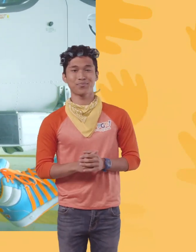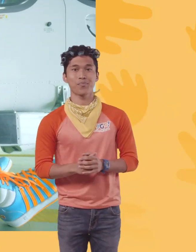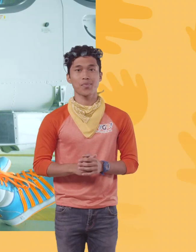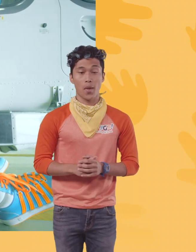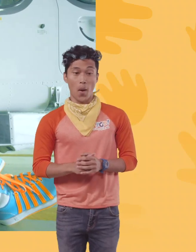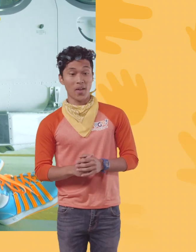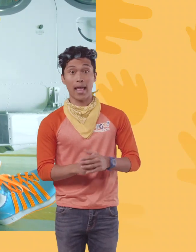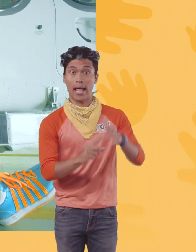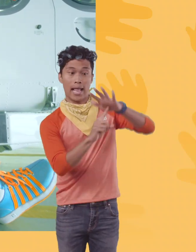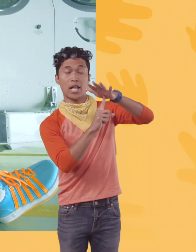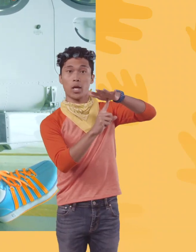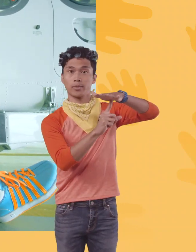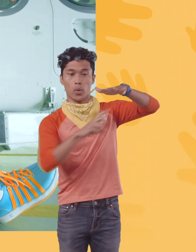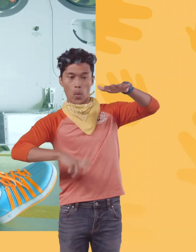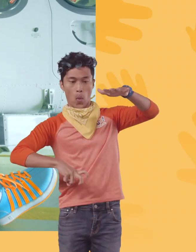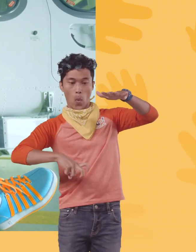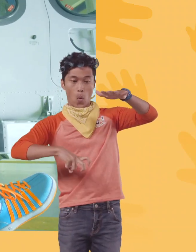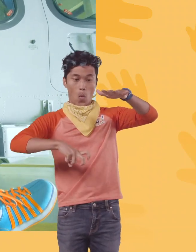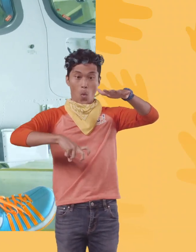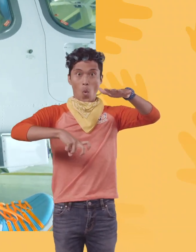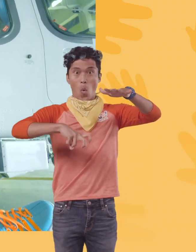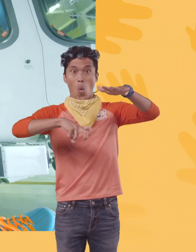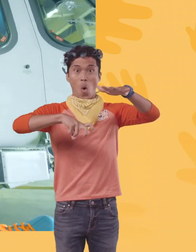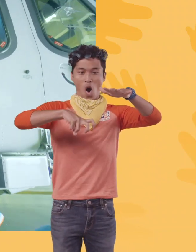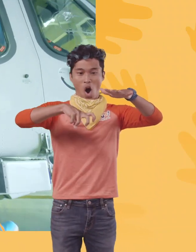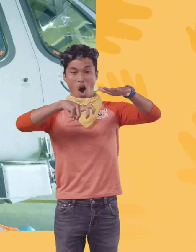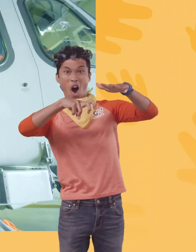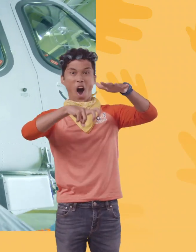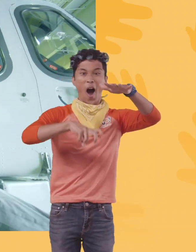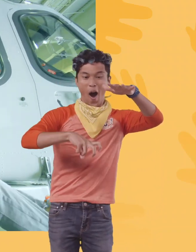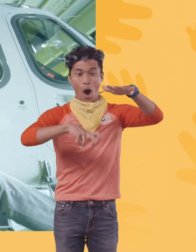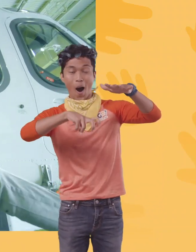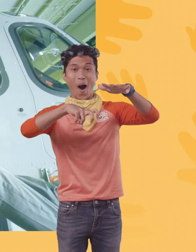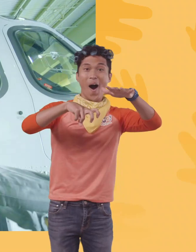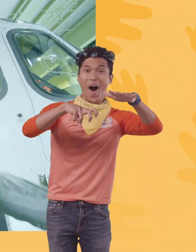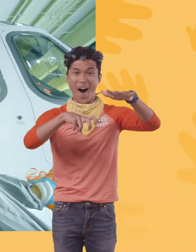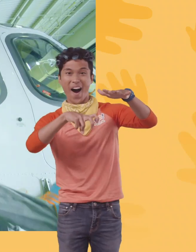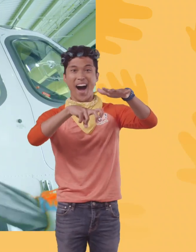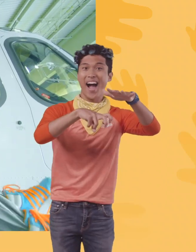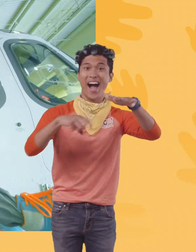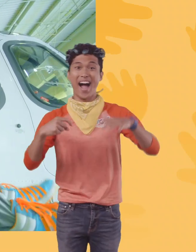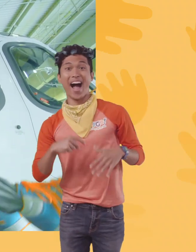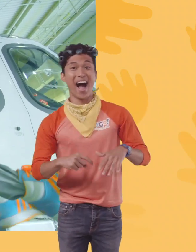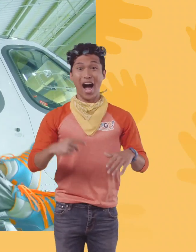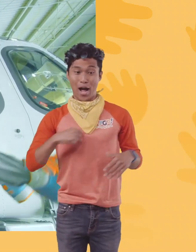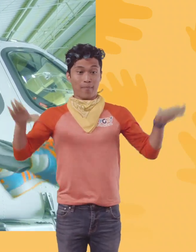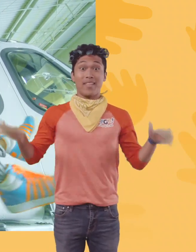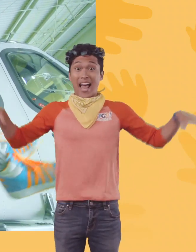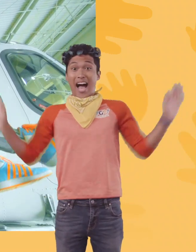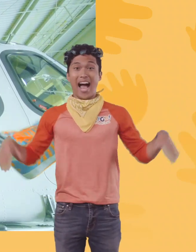up. Okay. Ready? I'm ready. Here we go. Whoa! Whoa! It's like